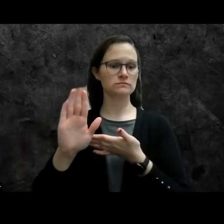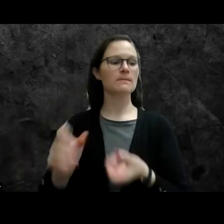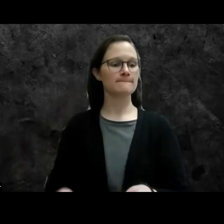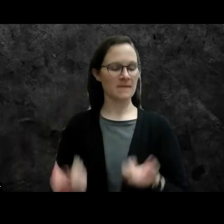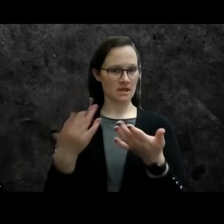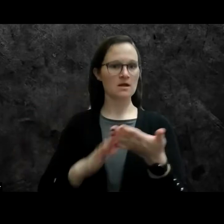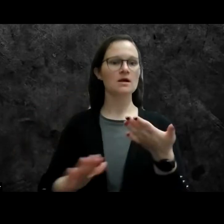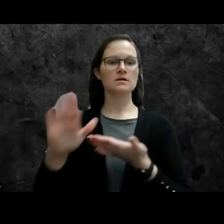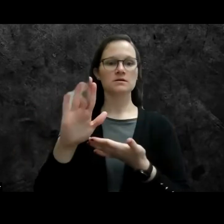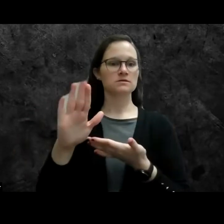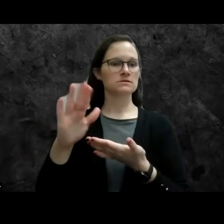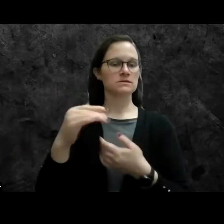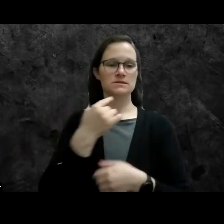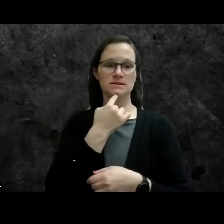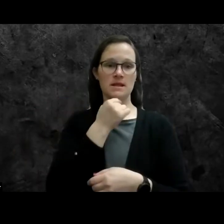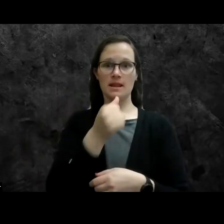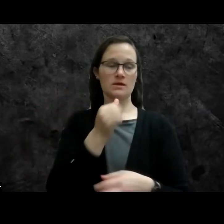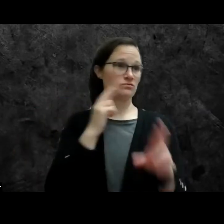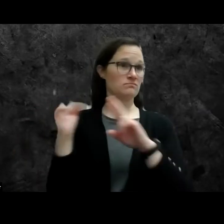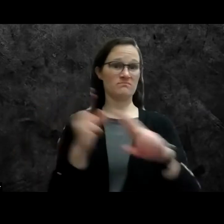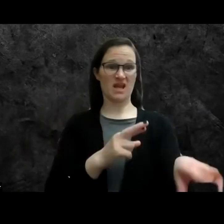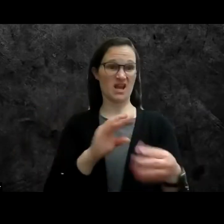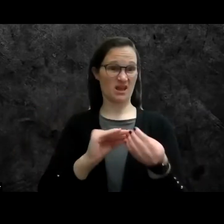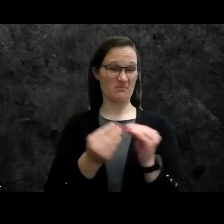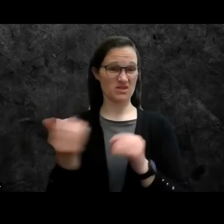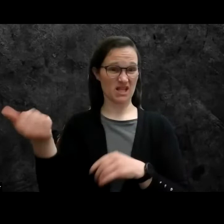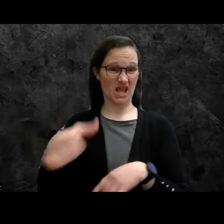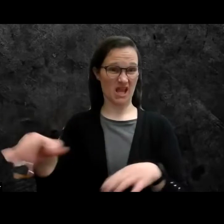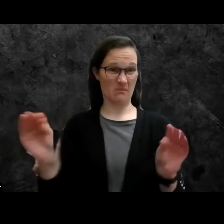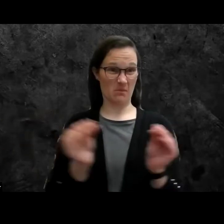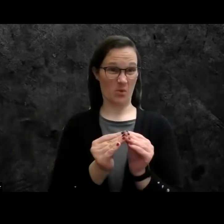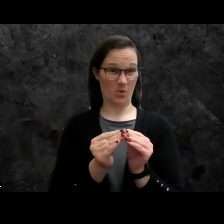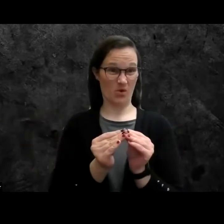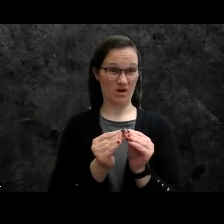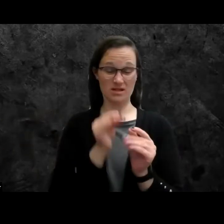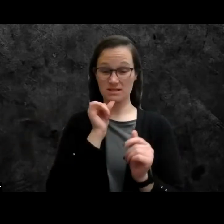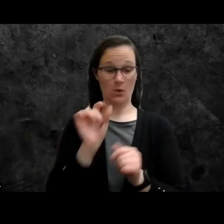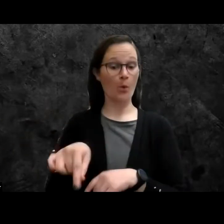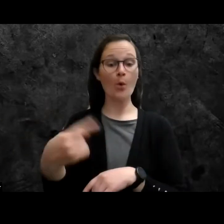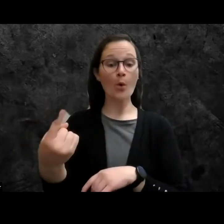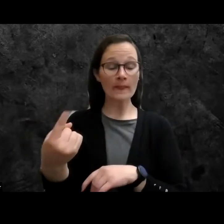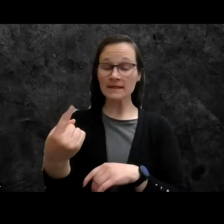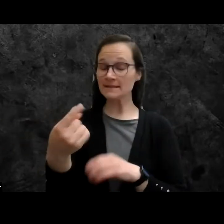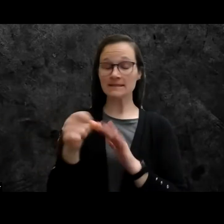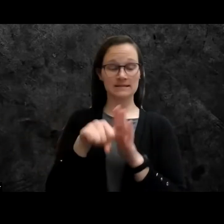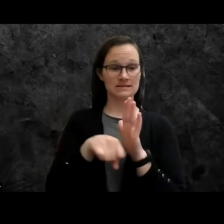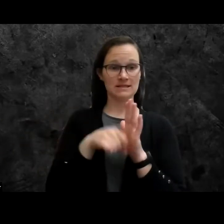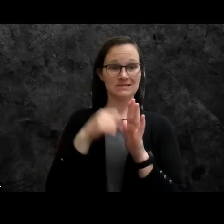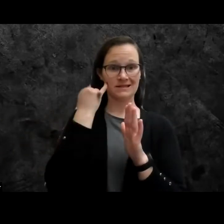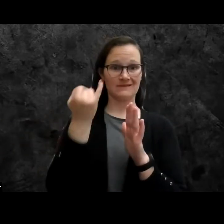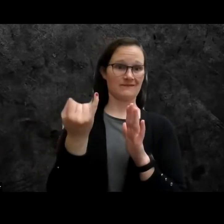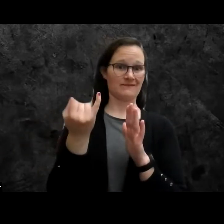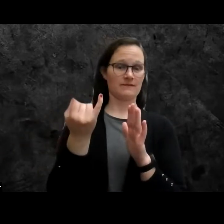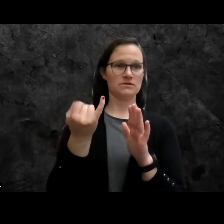simply decided not to report data any longer. And it's not just the states where there are different issues in terms